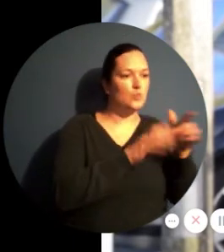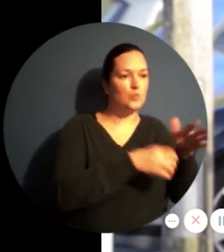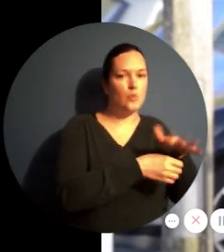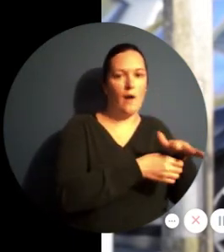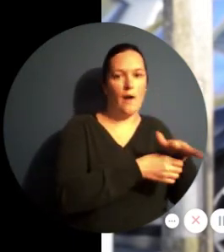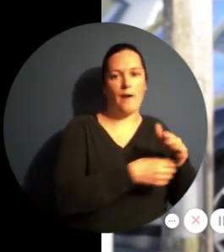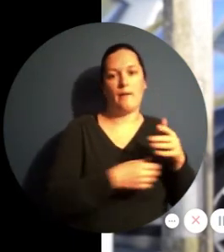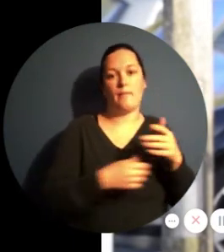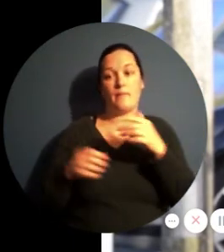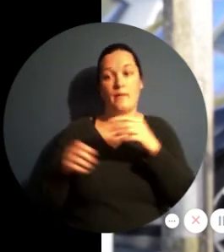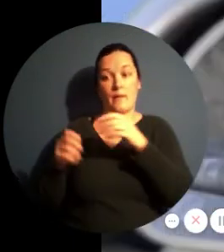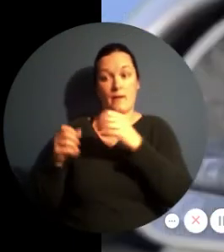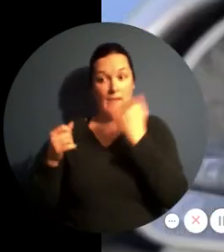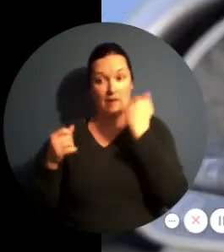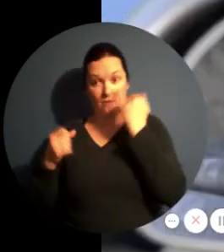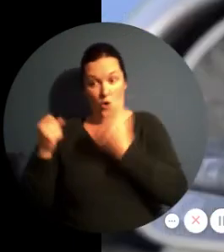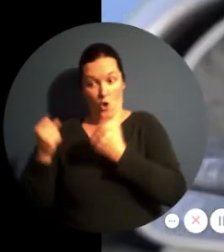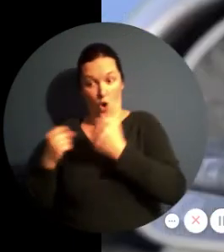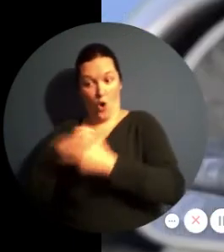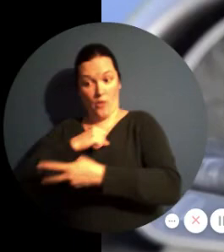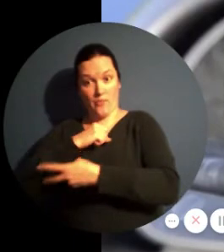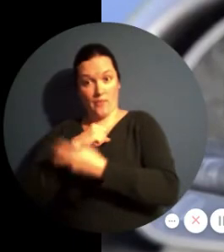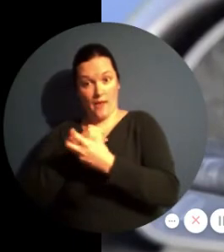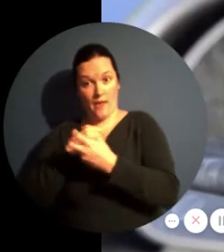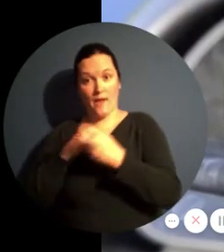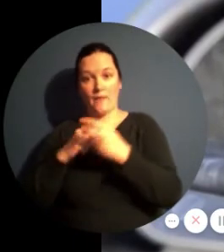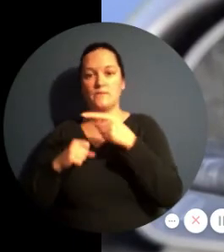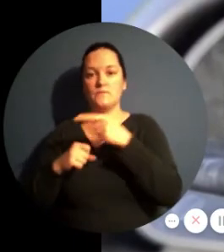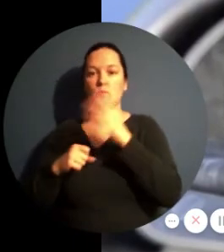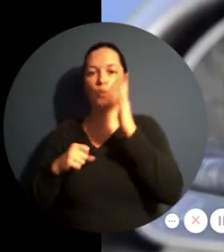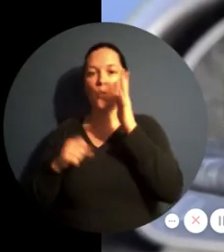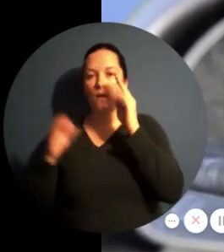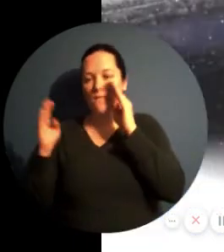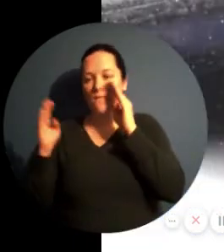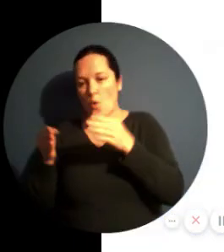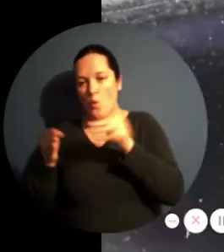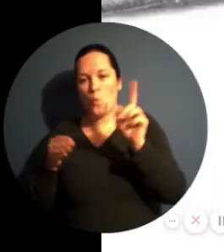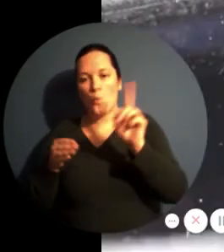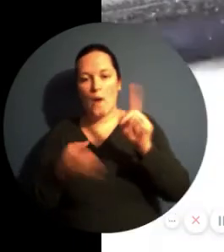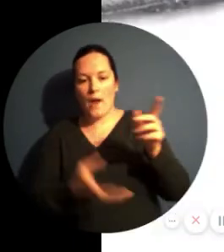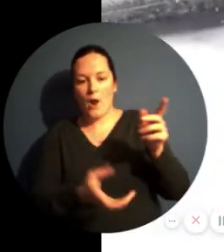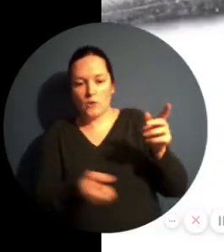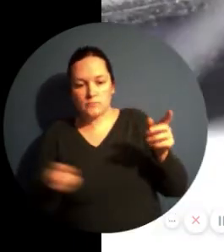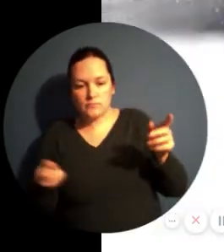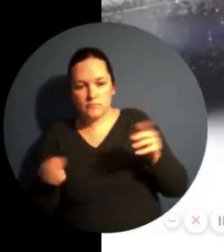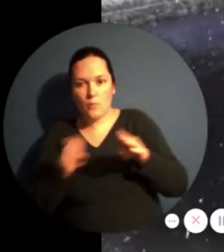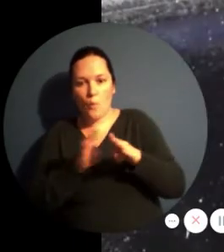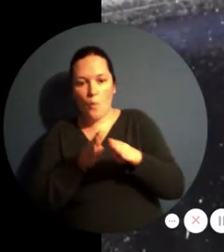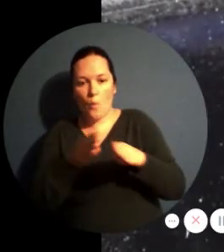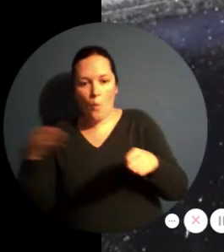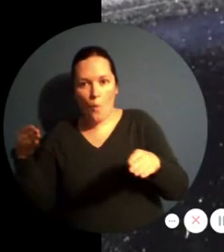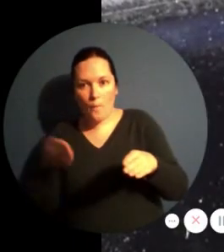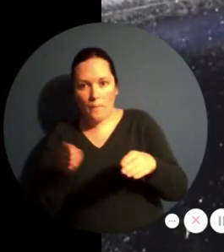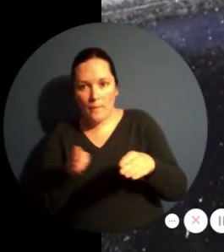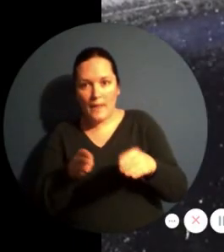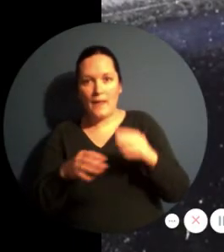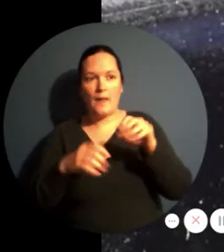serious crimes such as car theft, the CSI will focus their efforts on the point of entry, such as a broken